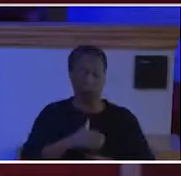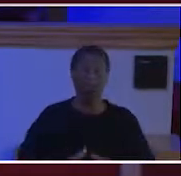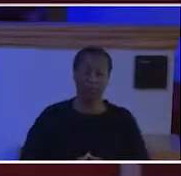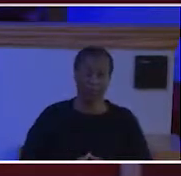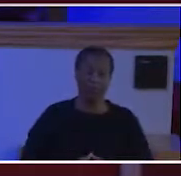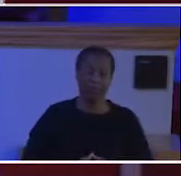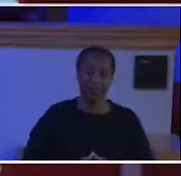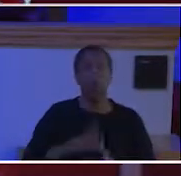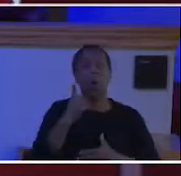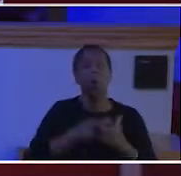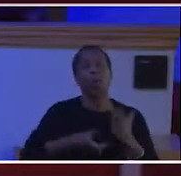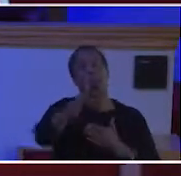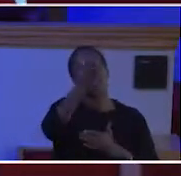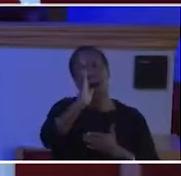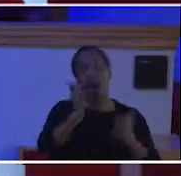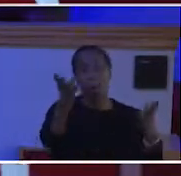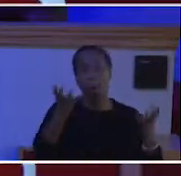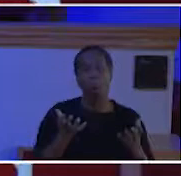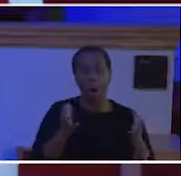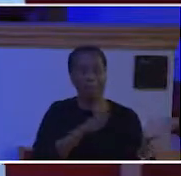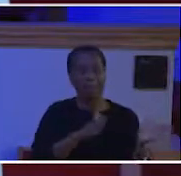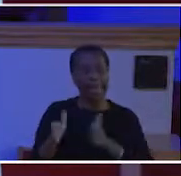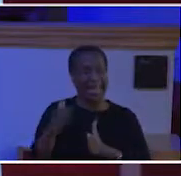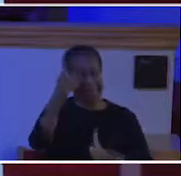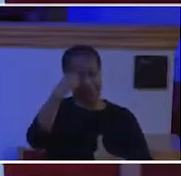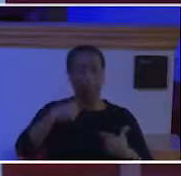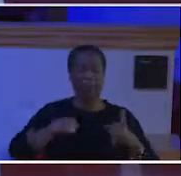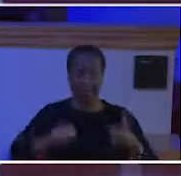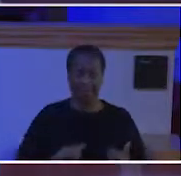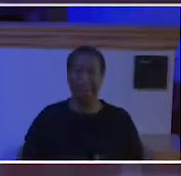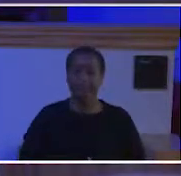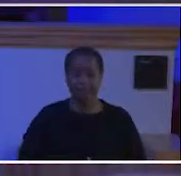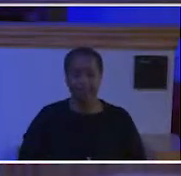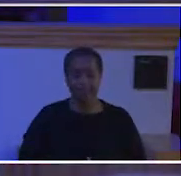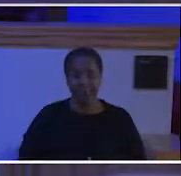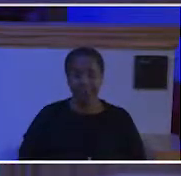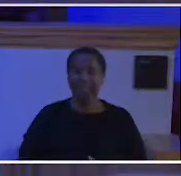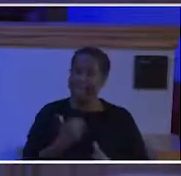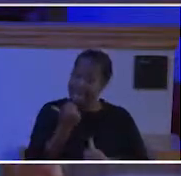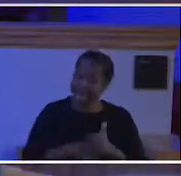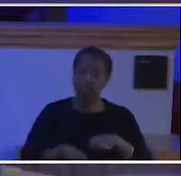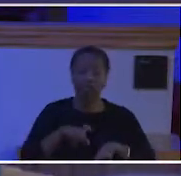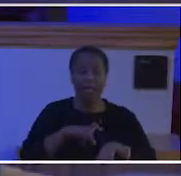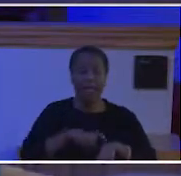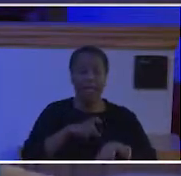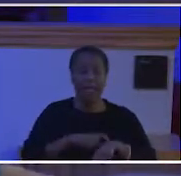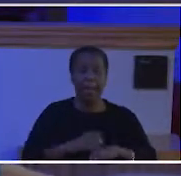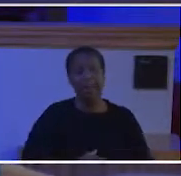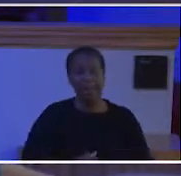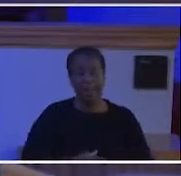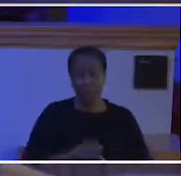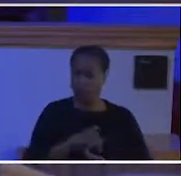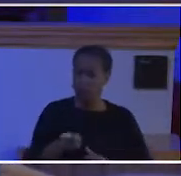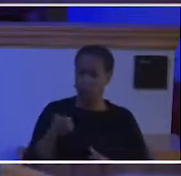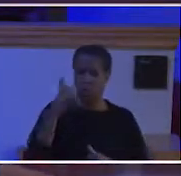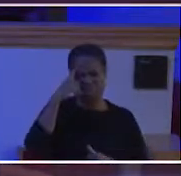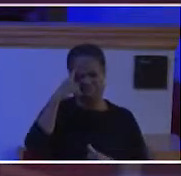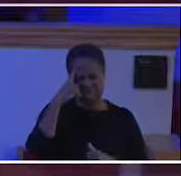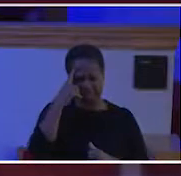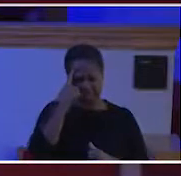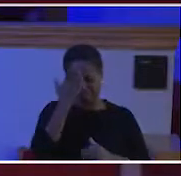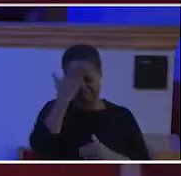to what God has instilled and implanted in me. Every time you turn at